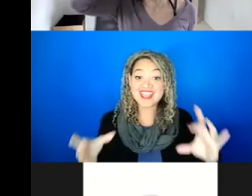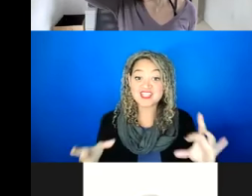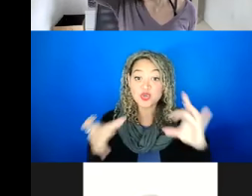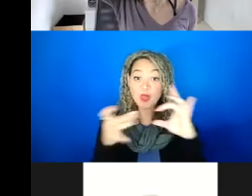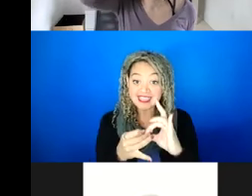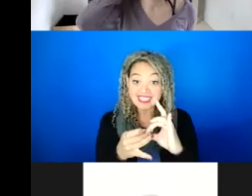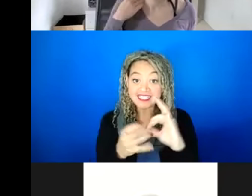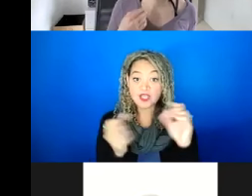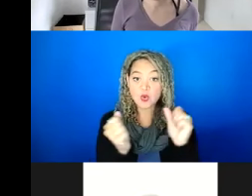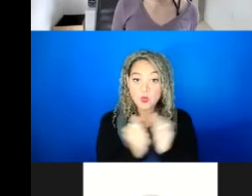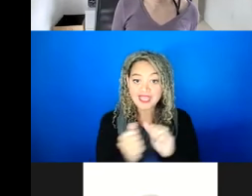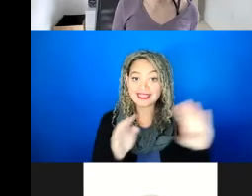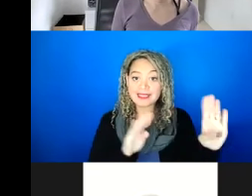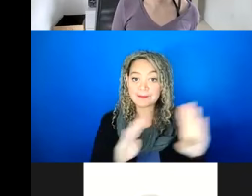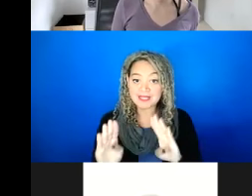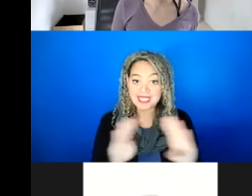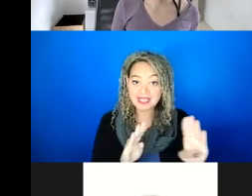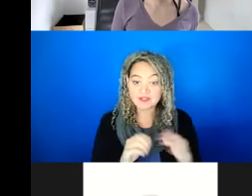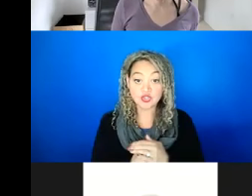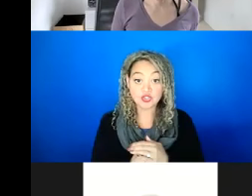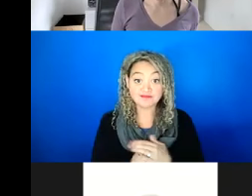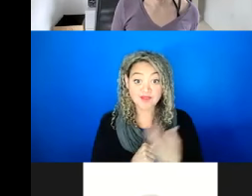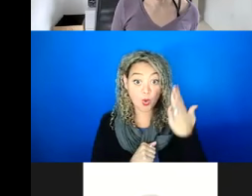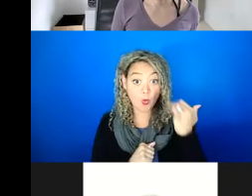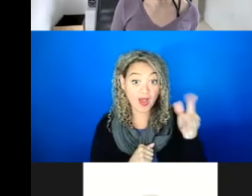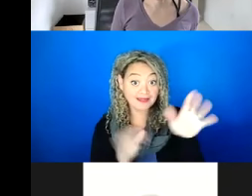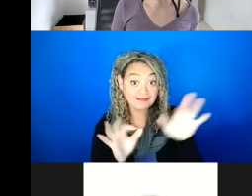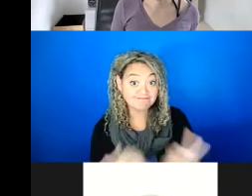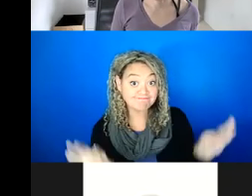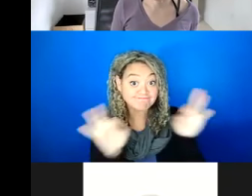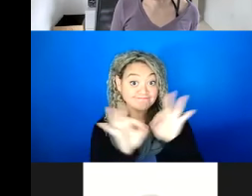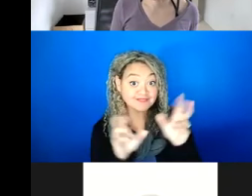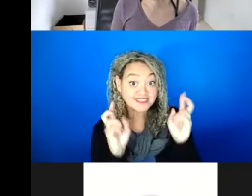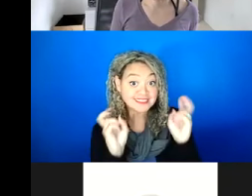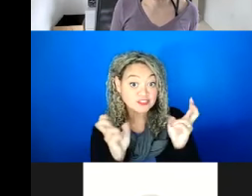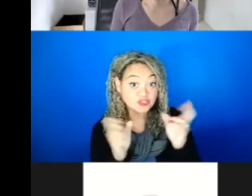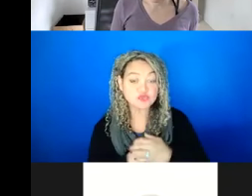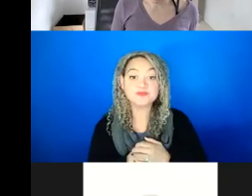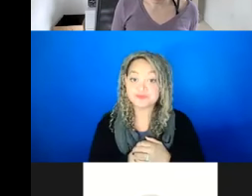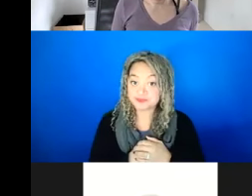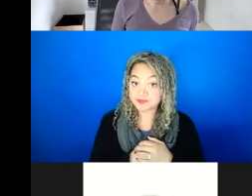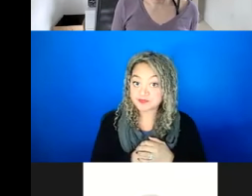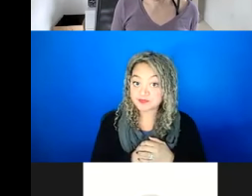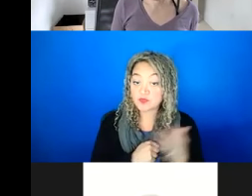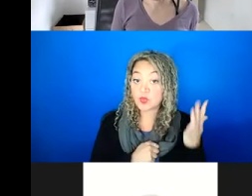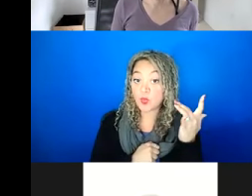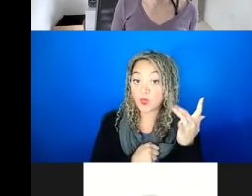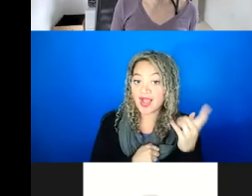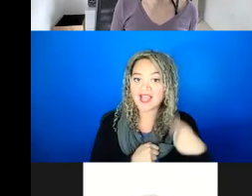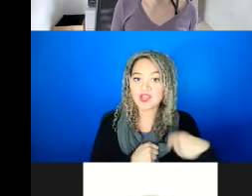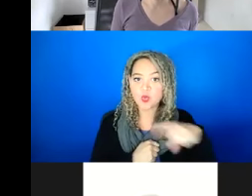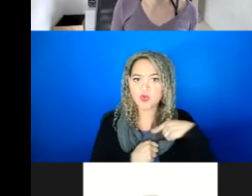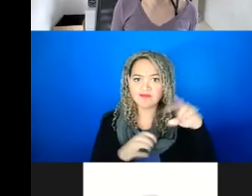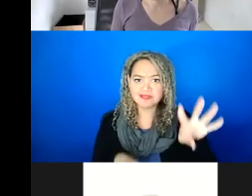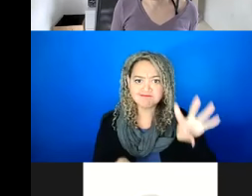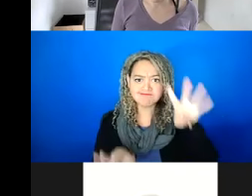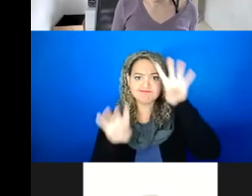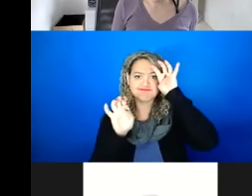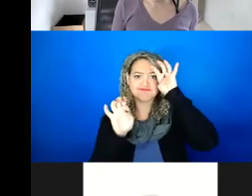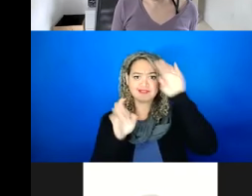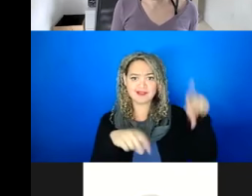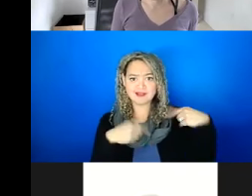behavior? Why is that a big issue? And it's an issue, by the way, that we've been puzzled about for about